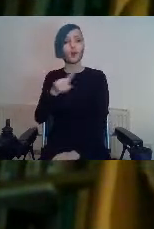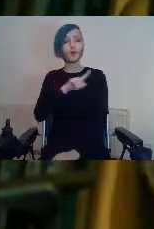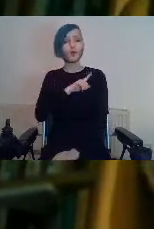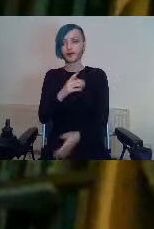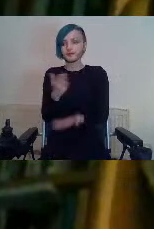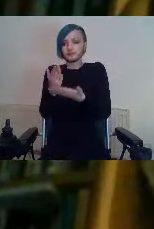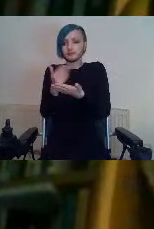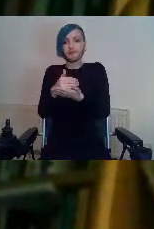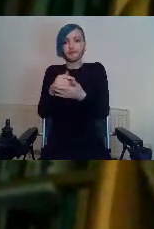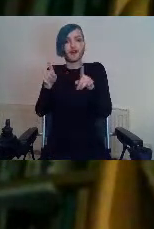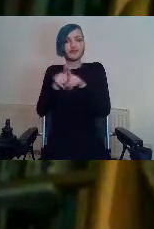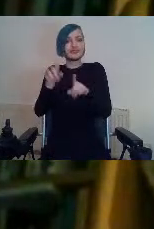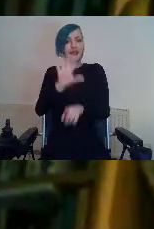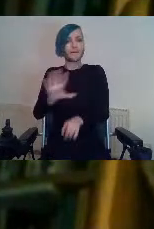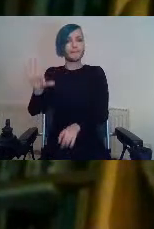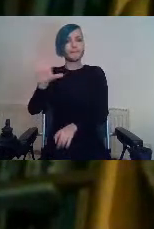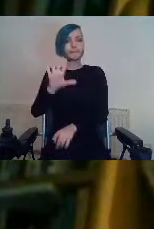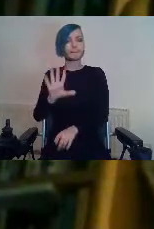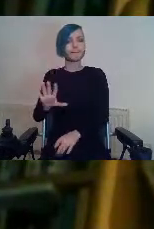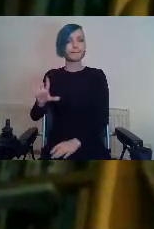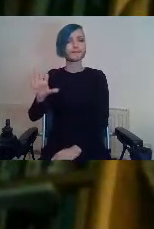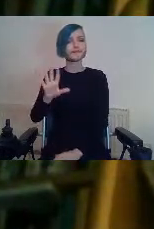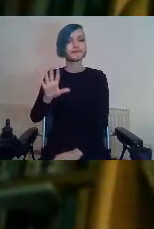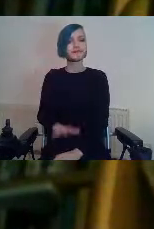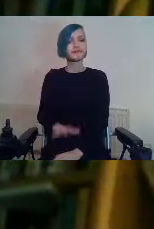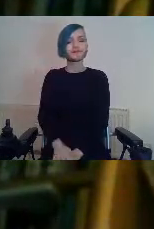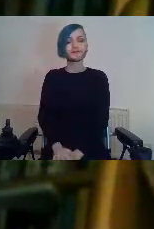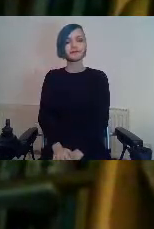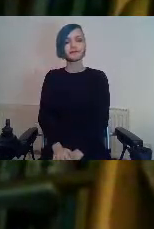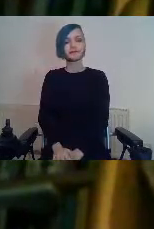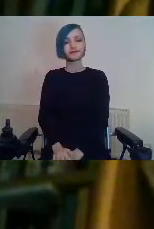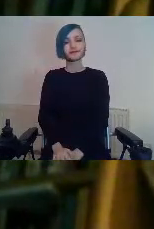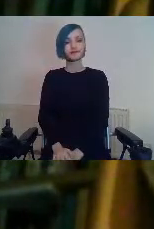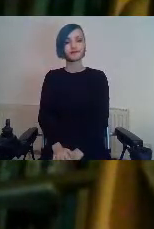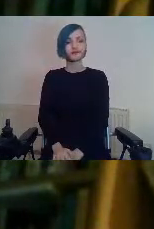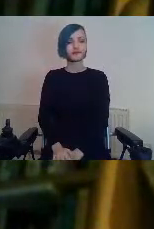we must feel that